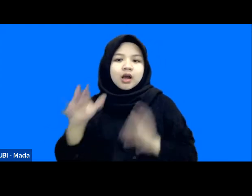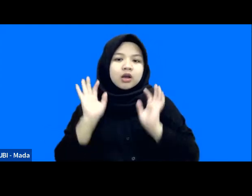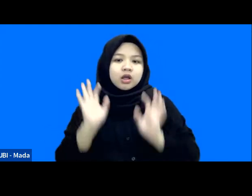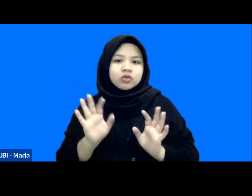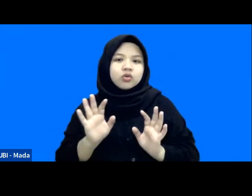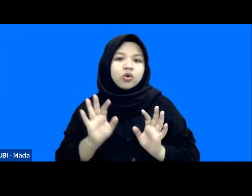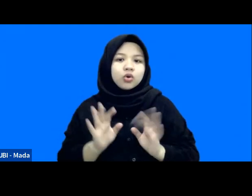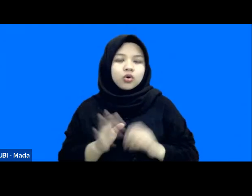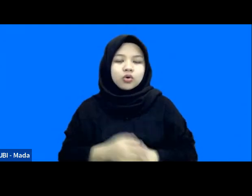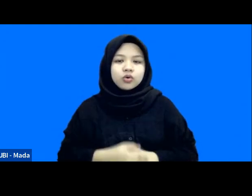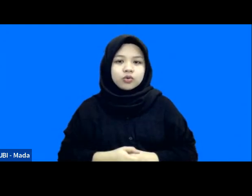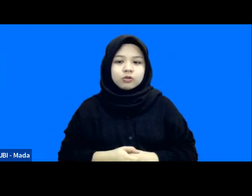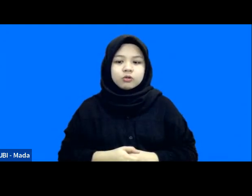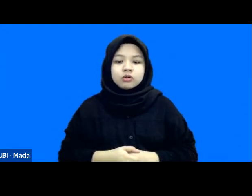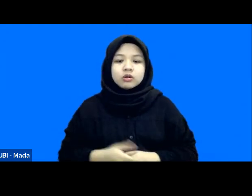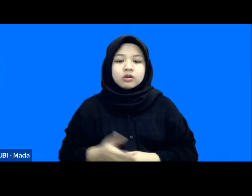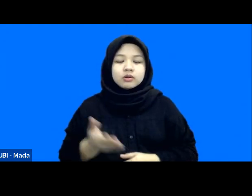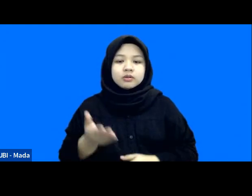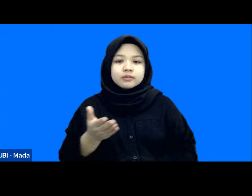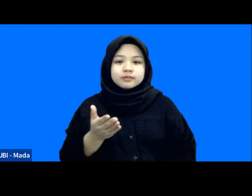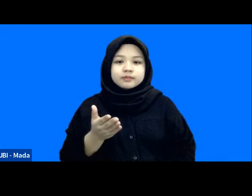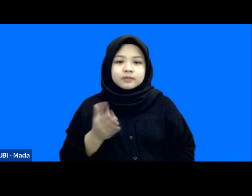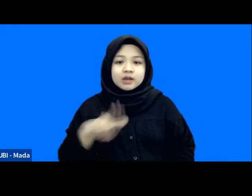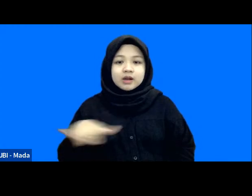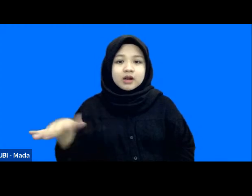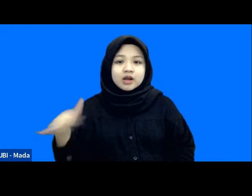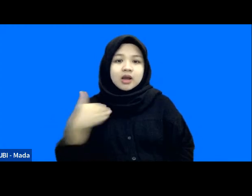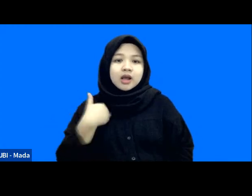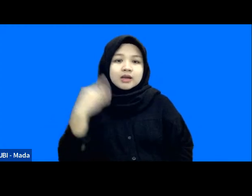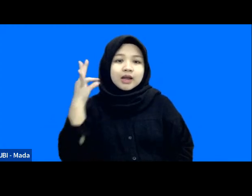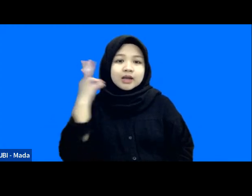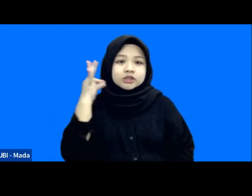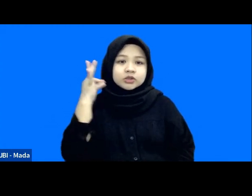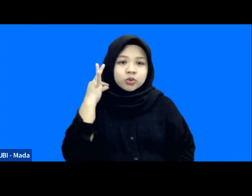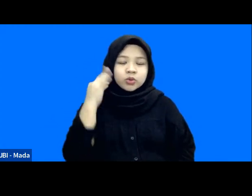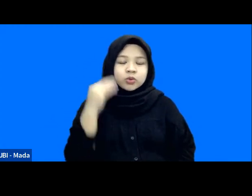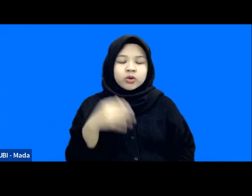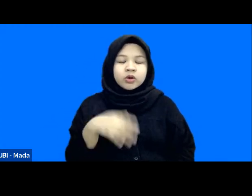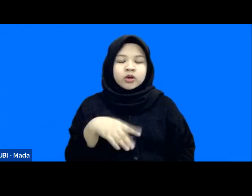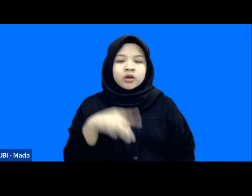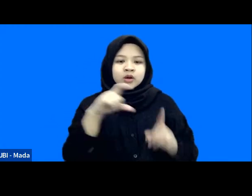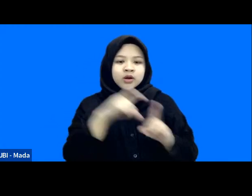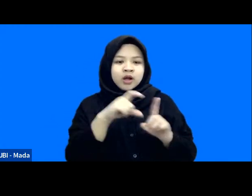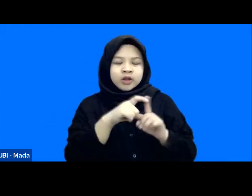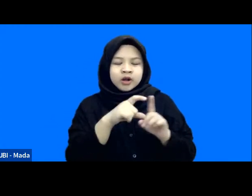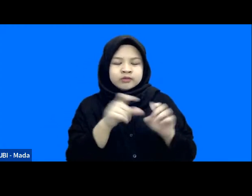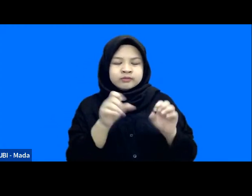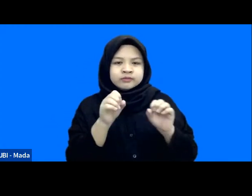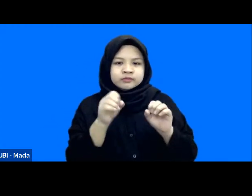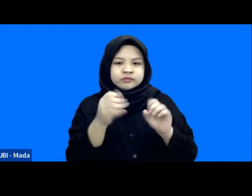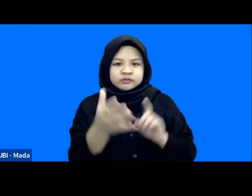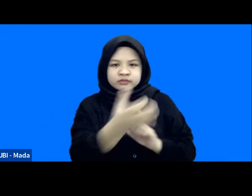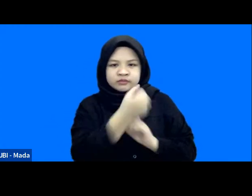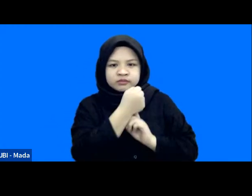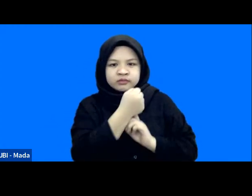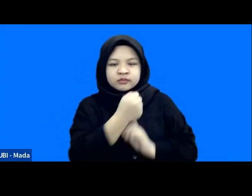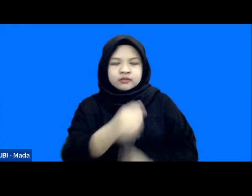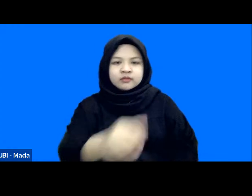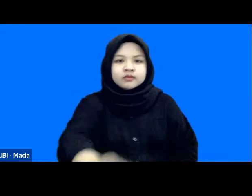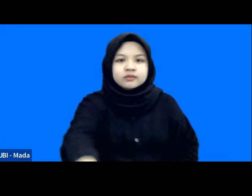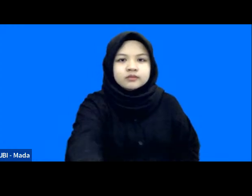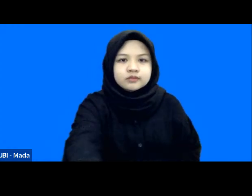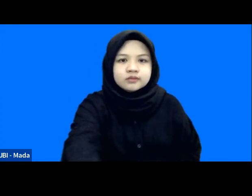risk on exposing their data in these educational platforms, but